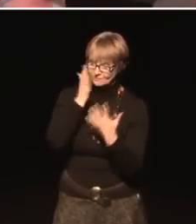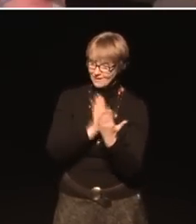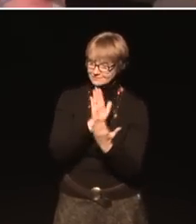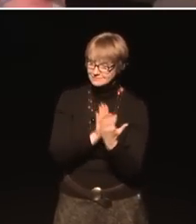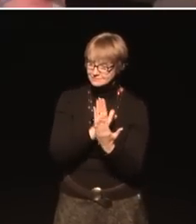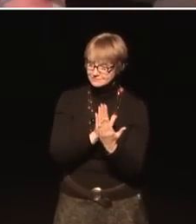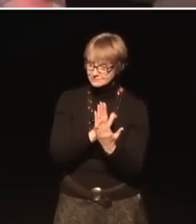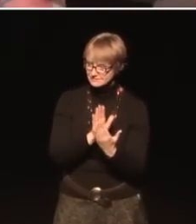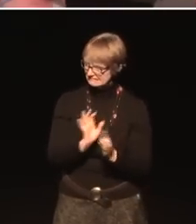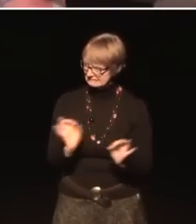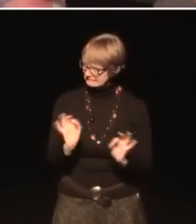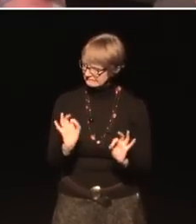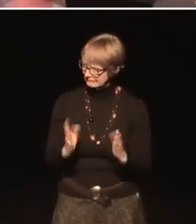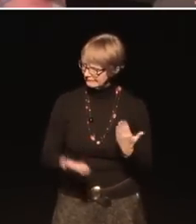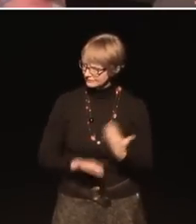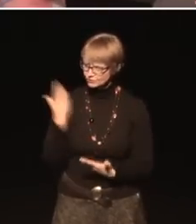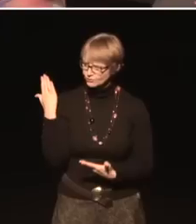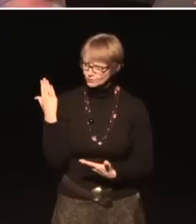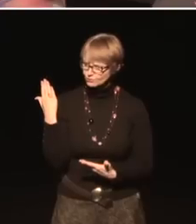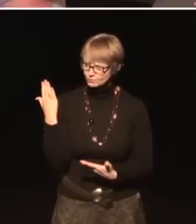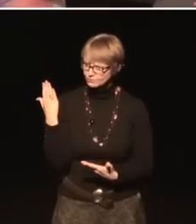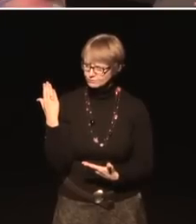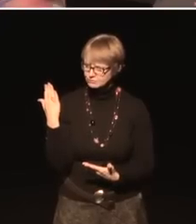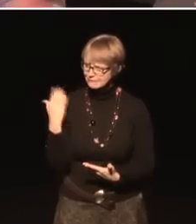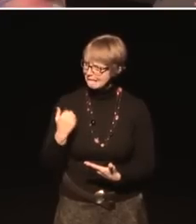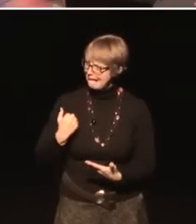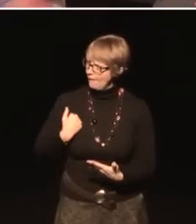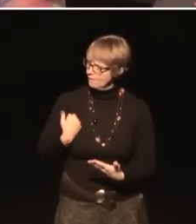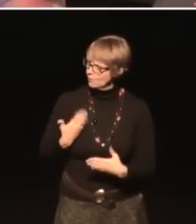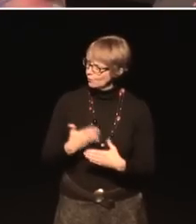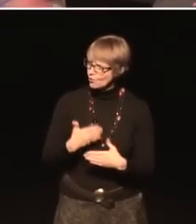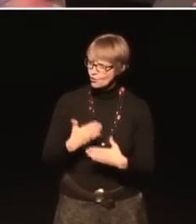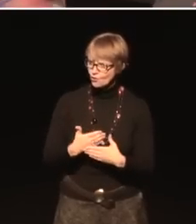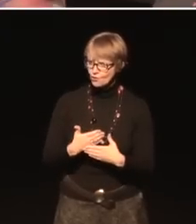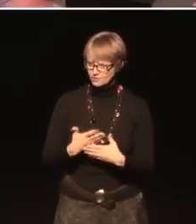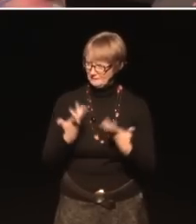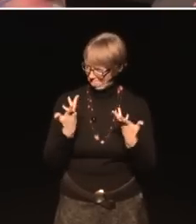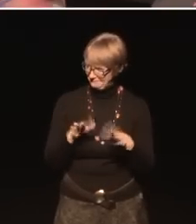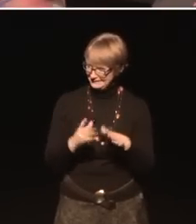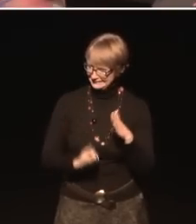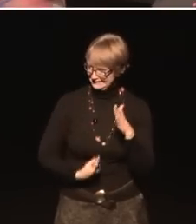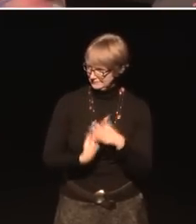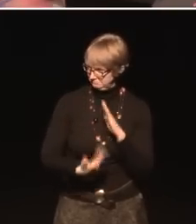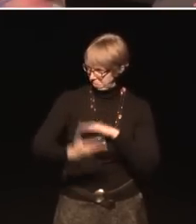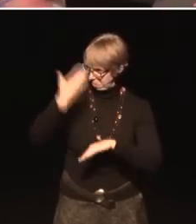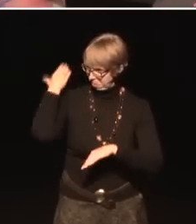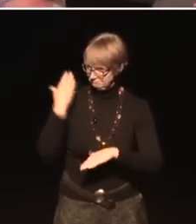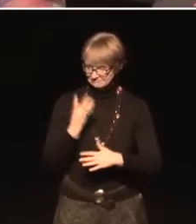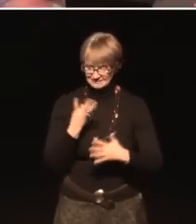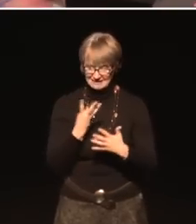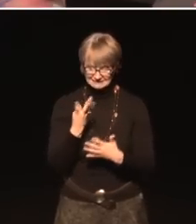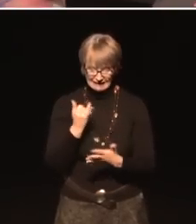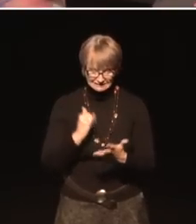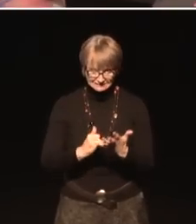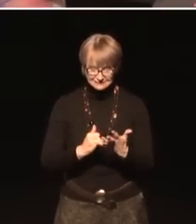I'm doing anything new. I do think that a lot of the practice that we do were practiced in the 80s by